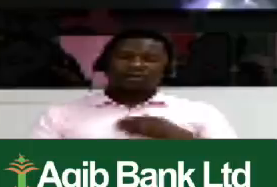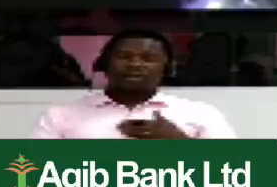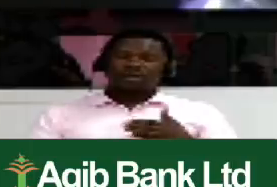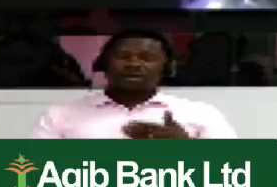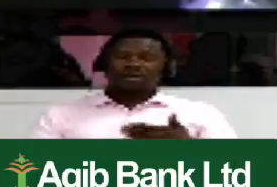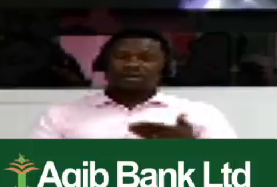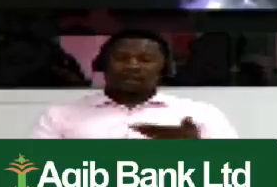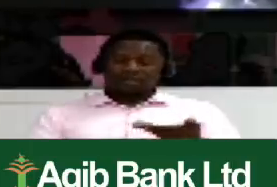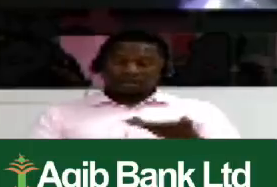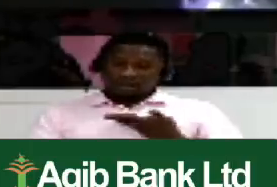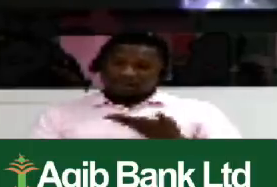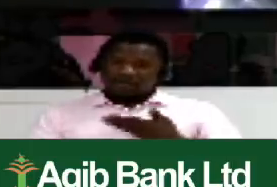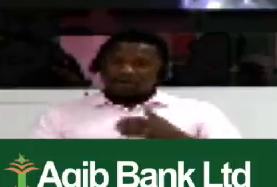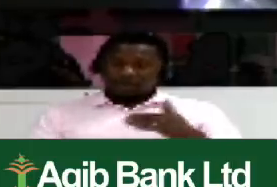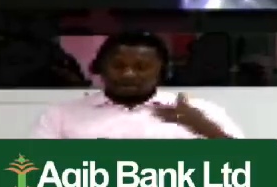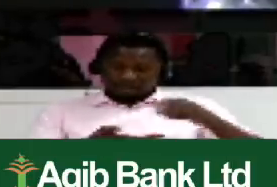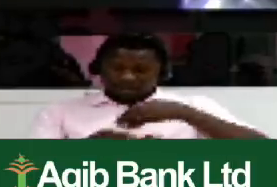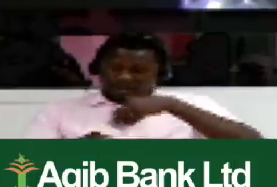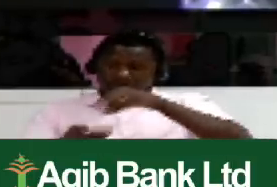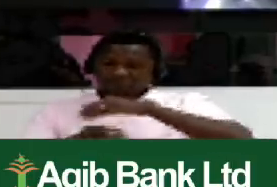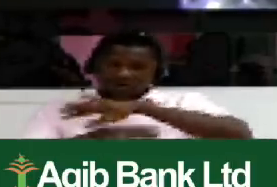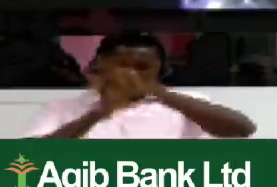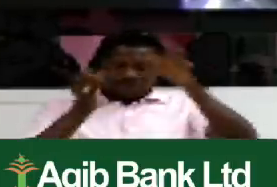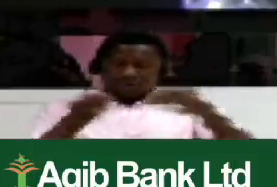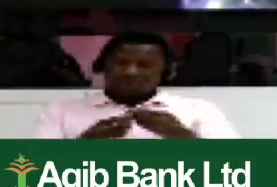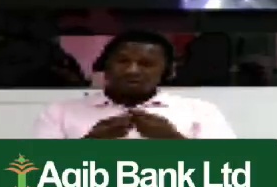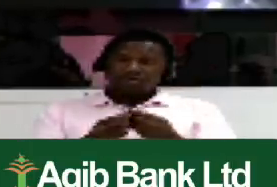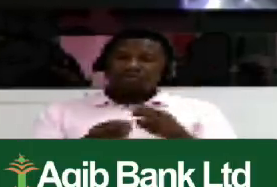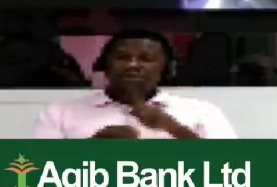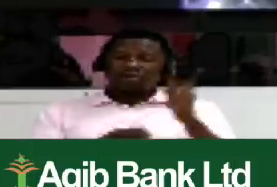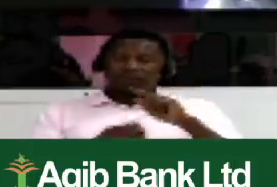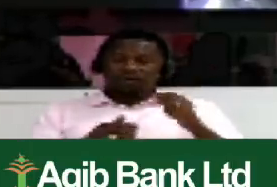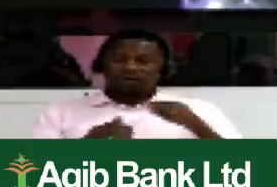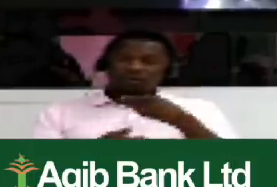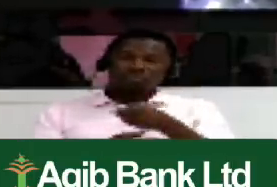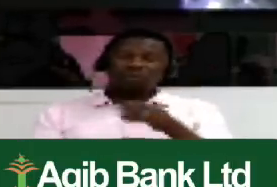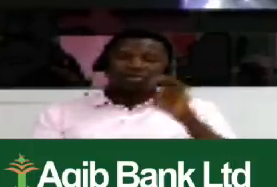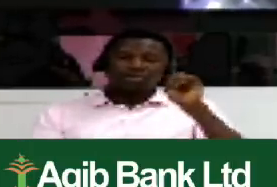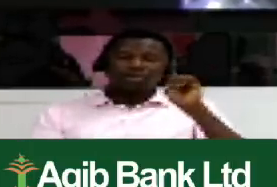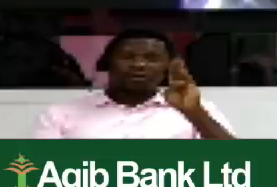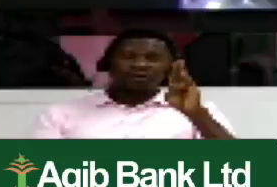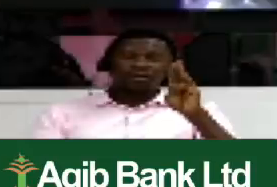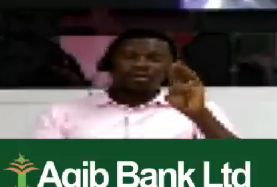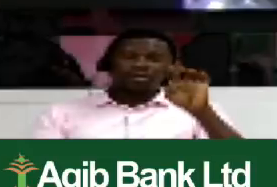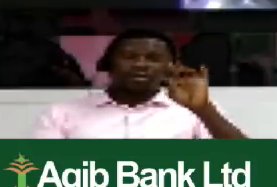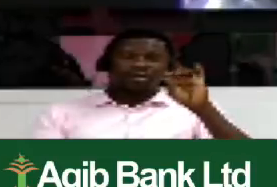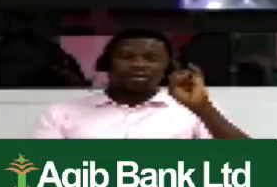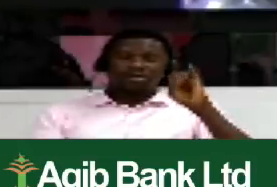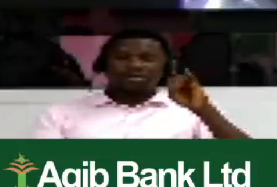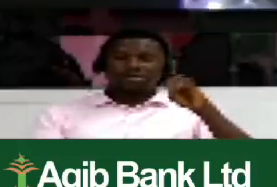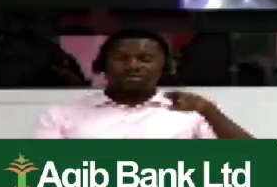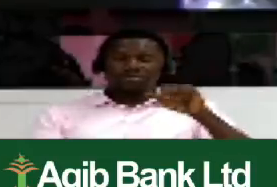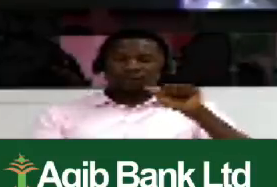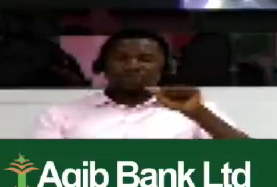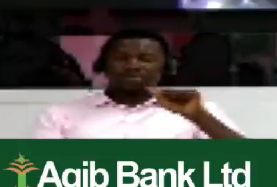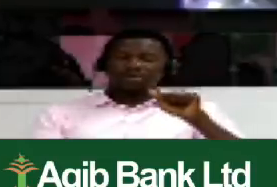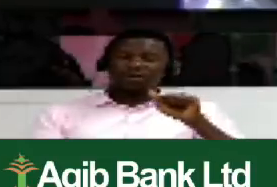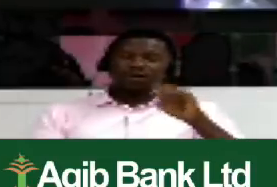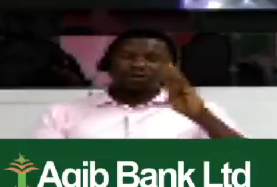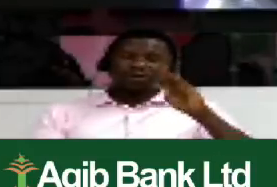gathered all that information about what happened to Mr. Ibrahim Abari, what did the student union do after